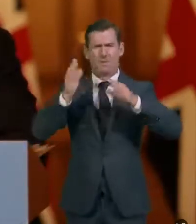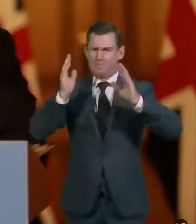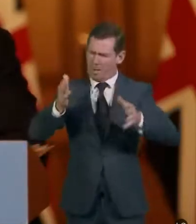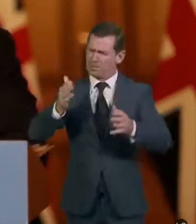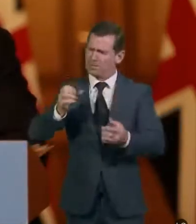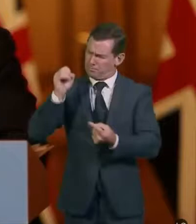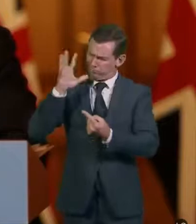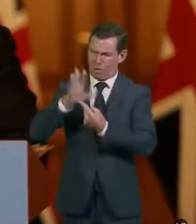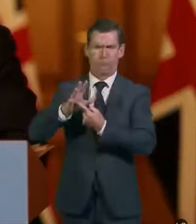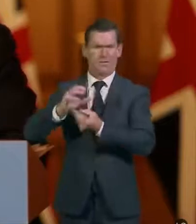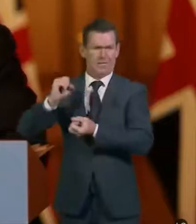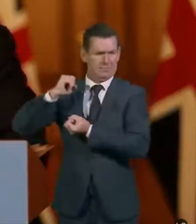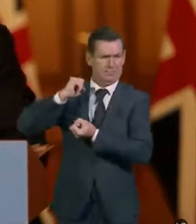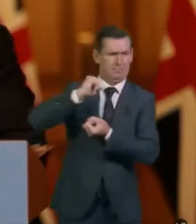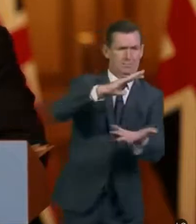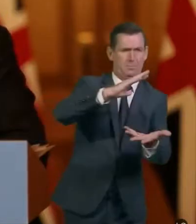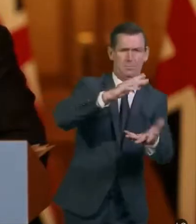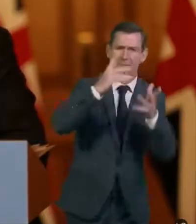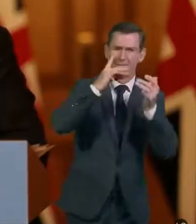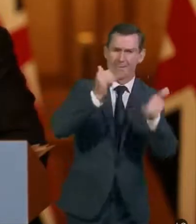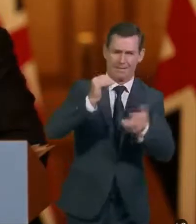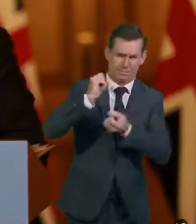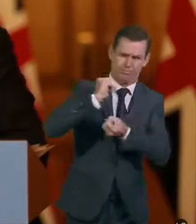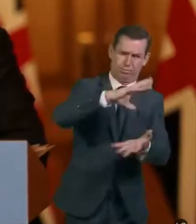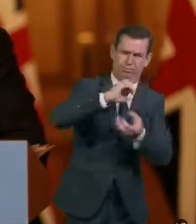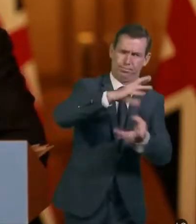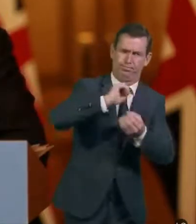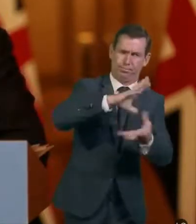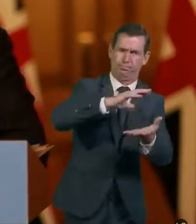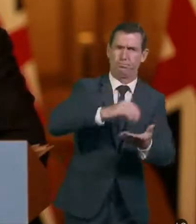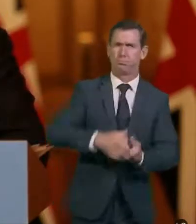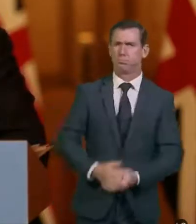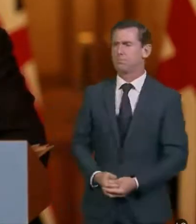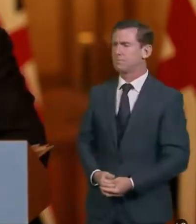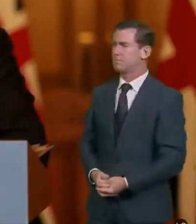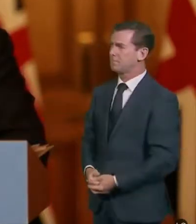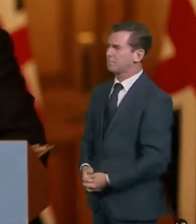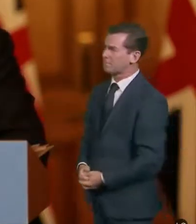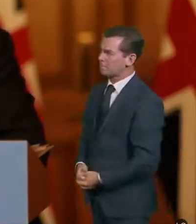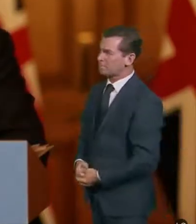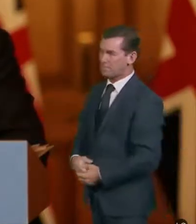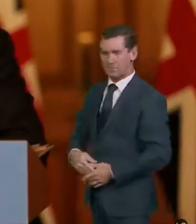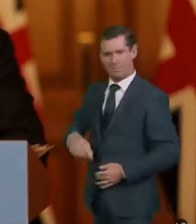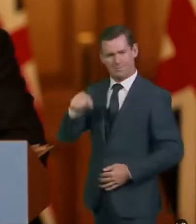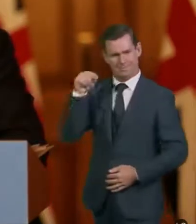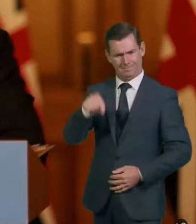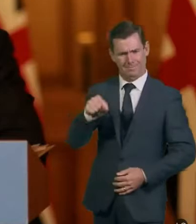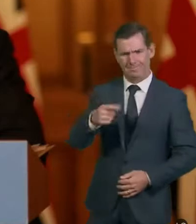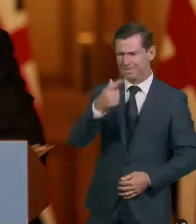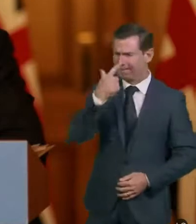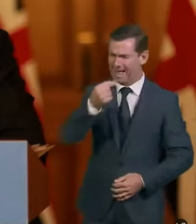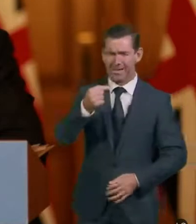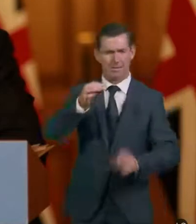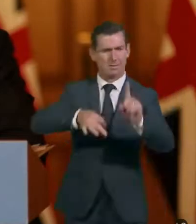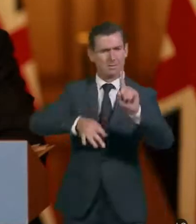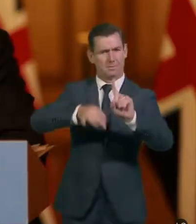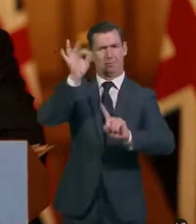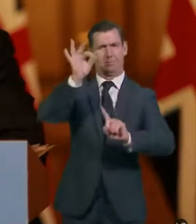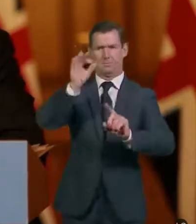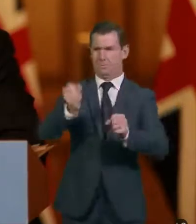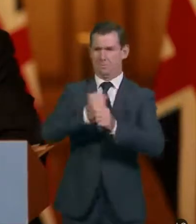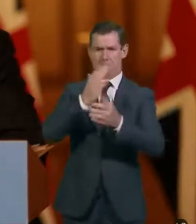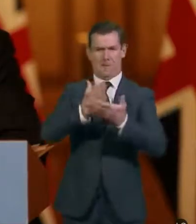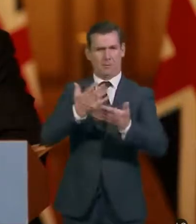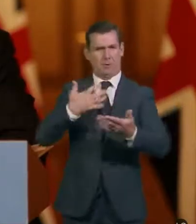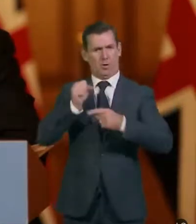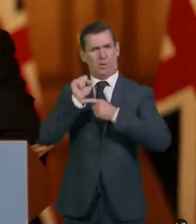tests. This will make a big difference in how we protect people from this disease. But